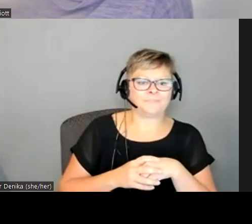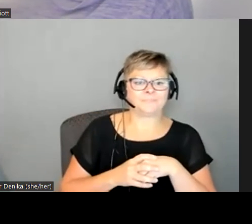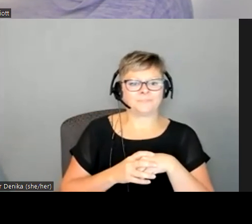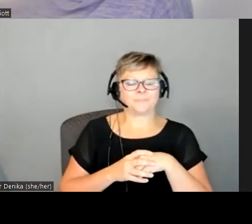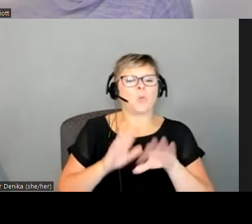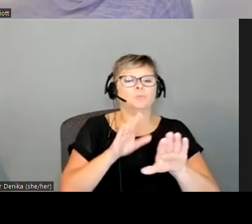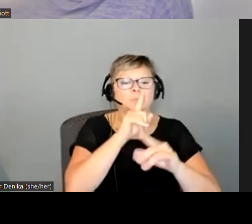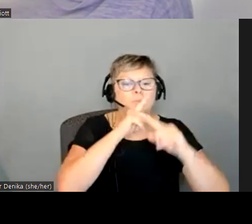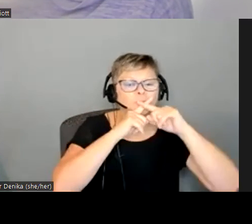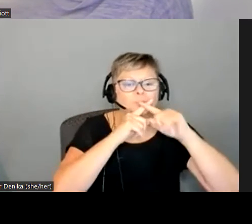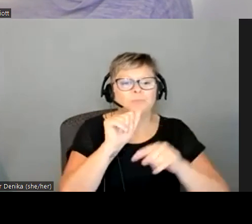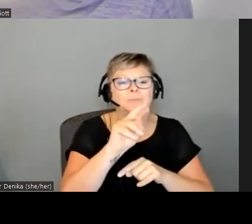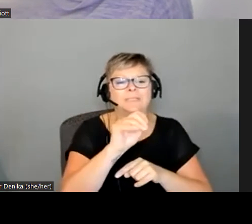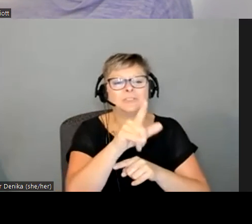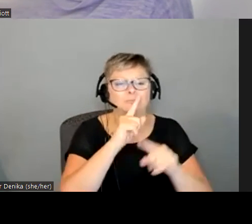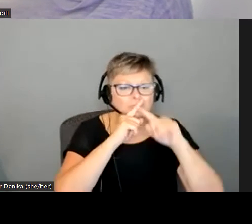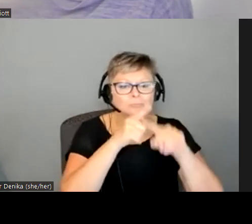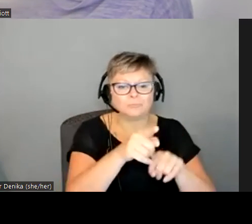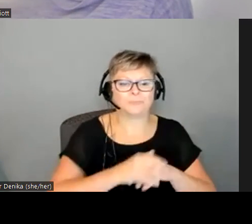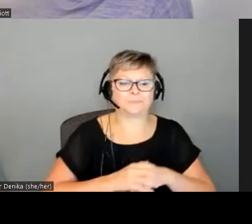Oh, it's muted, Angel.